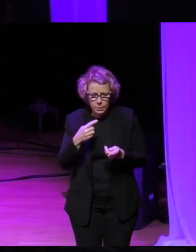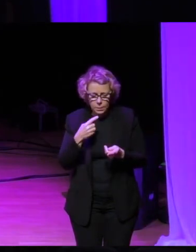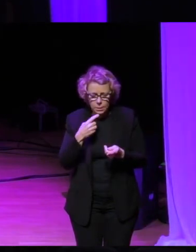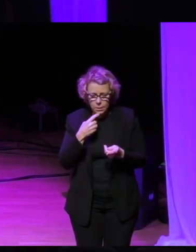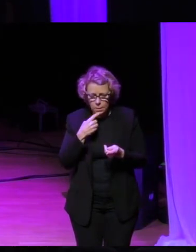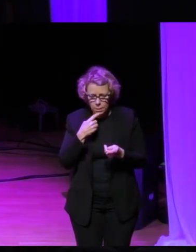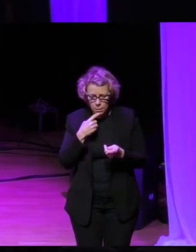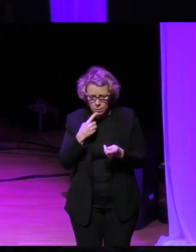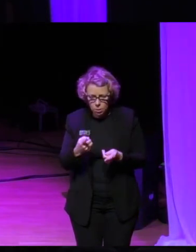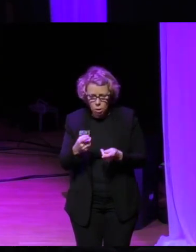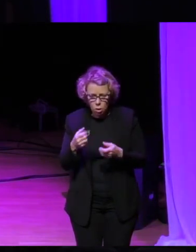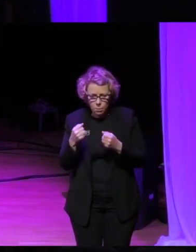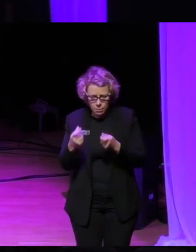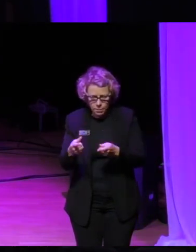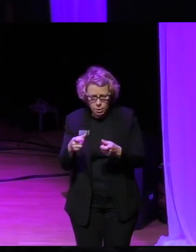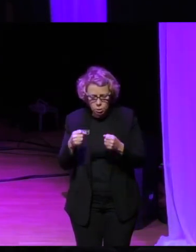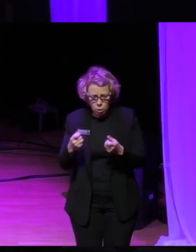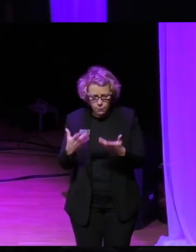of